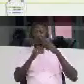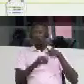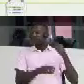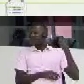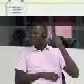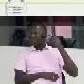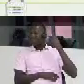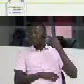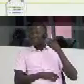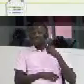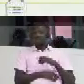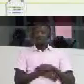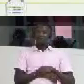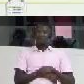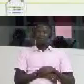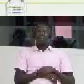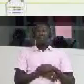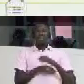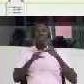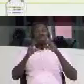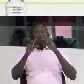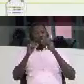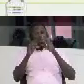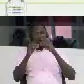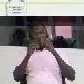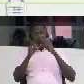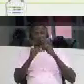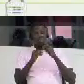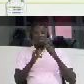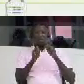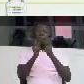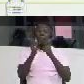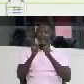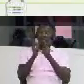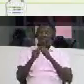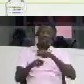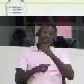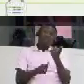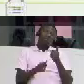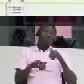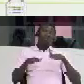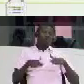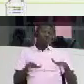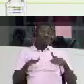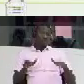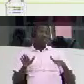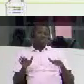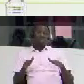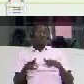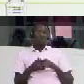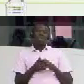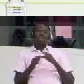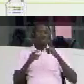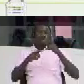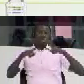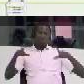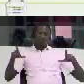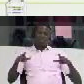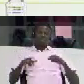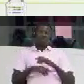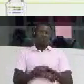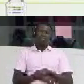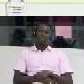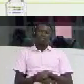ak joola sorry sax soose ak joola. When they go into the office, we never go with them. But when they are speaking, they used to